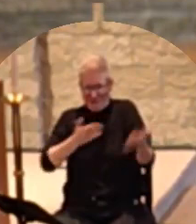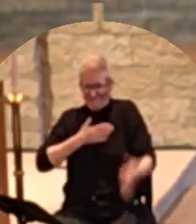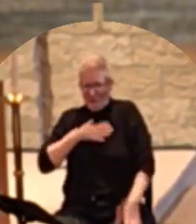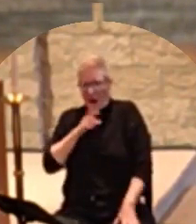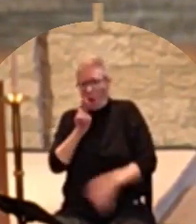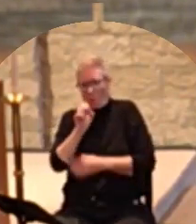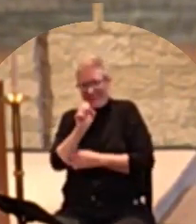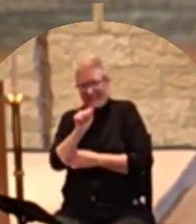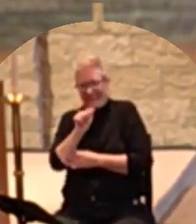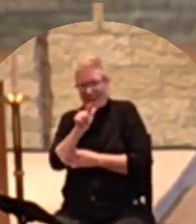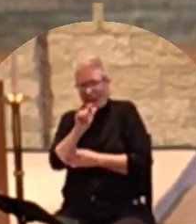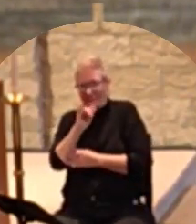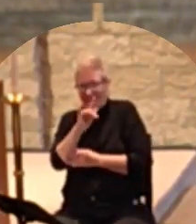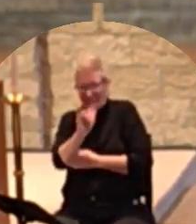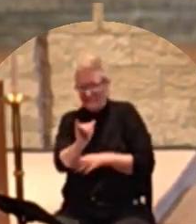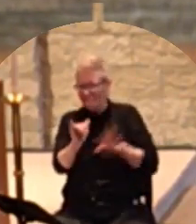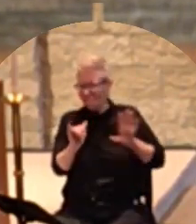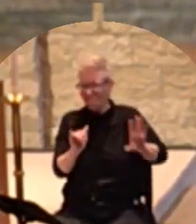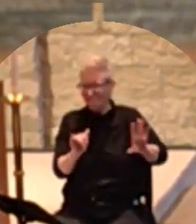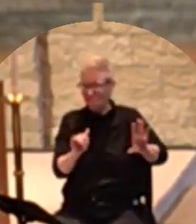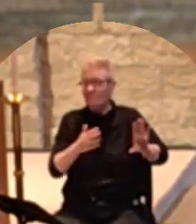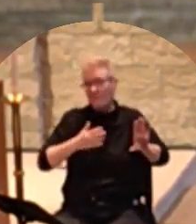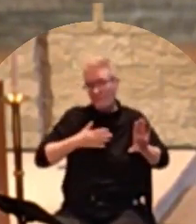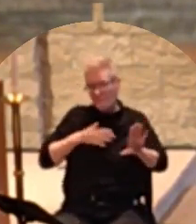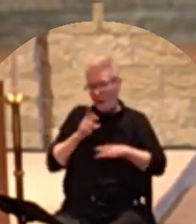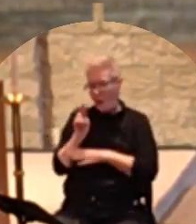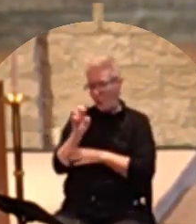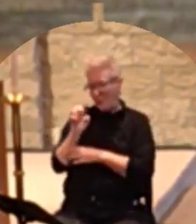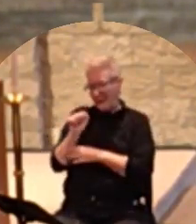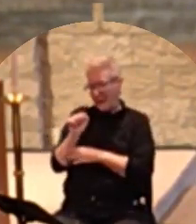My reality is spiritual.